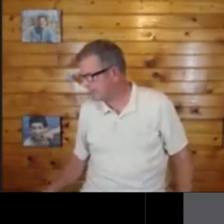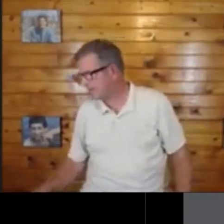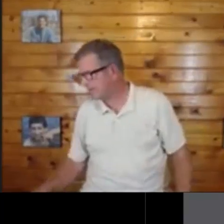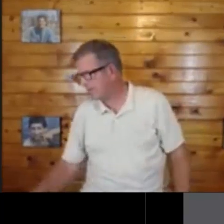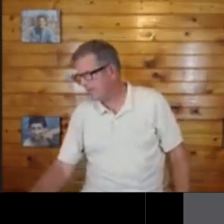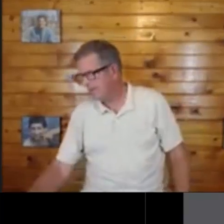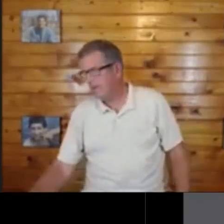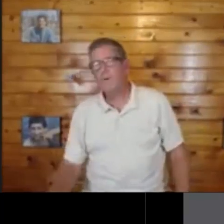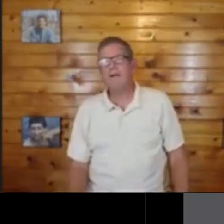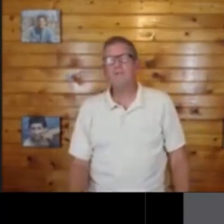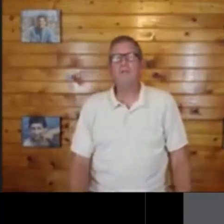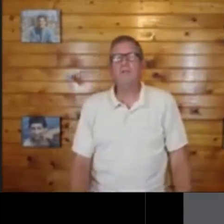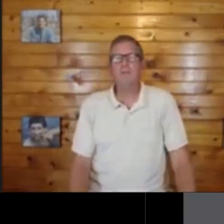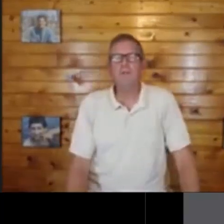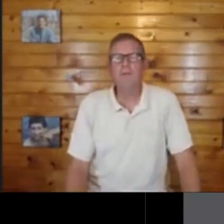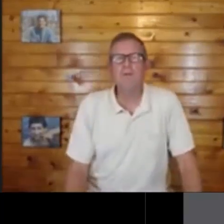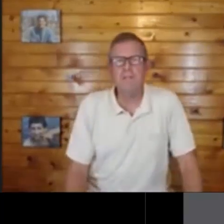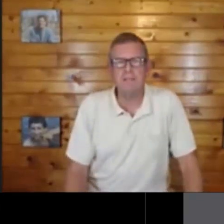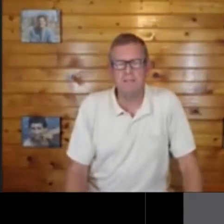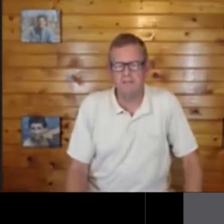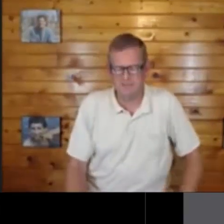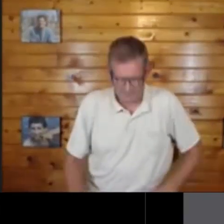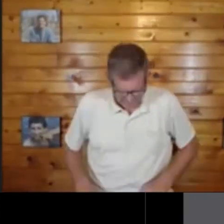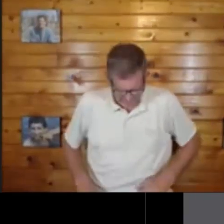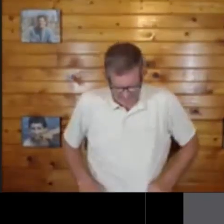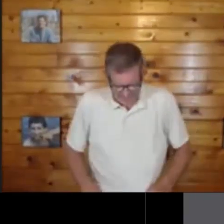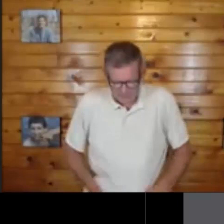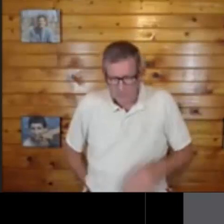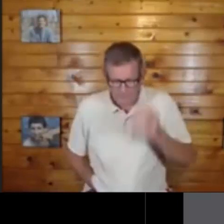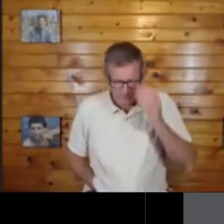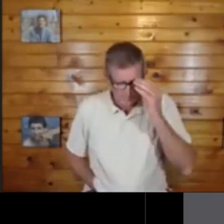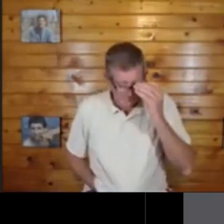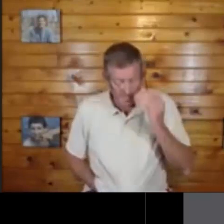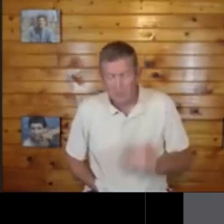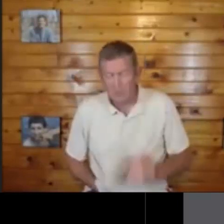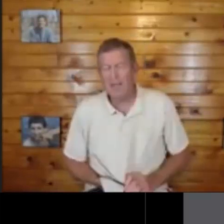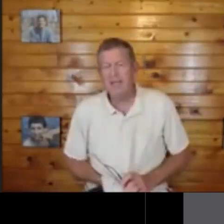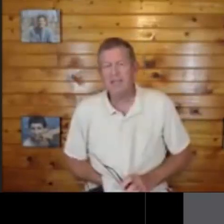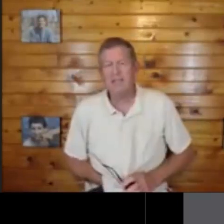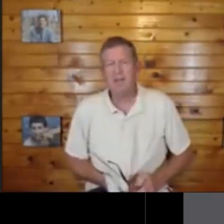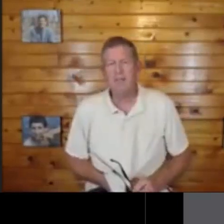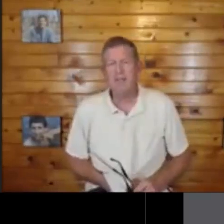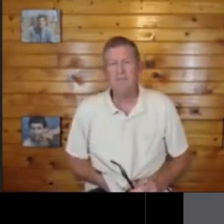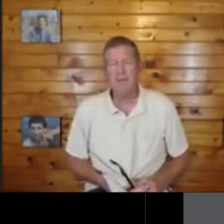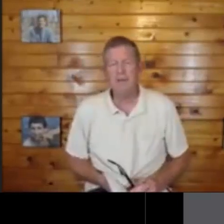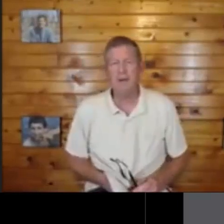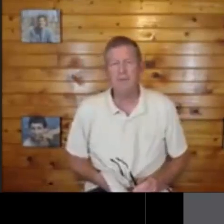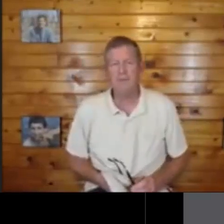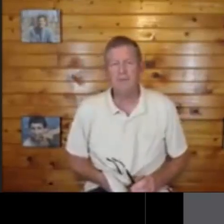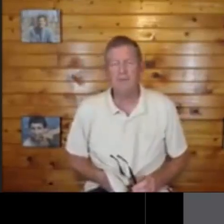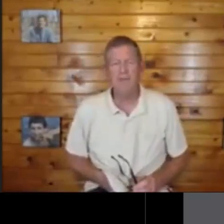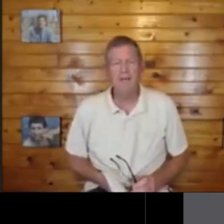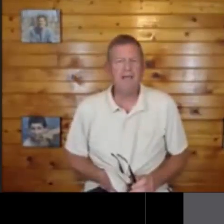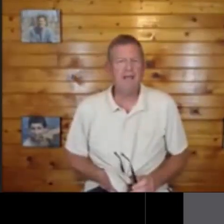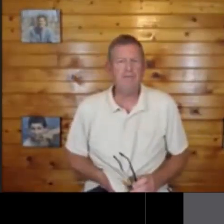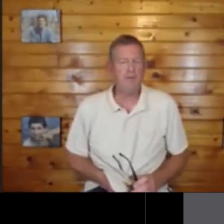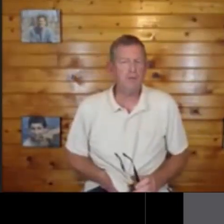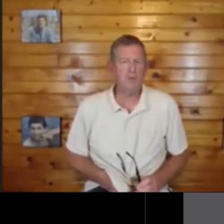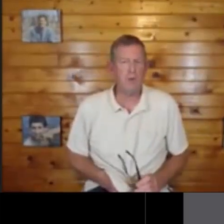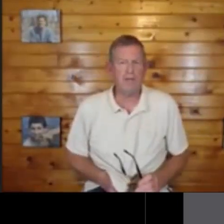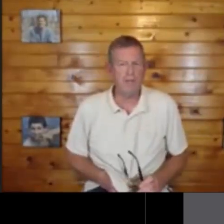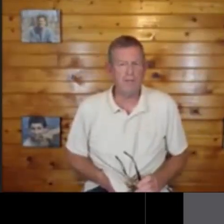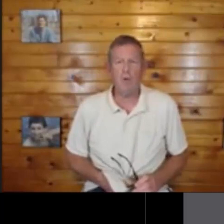the walrus said, for us to turn to your test. And so if you would be so kind as to take a piece of paper and a pencil, and again,